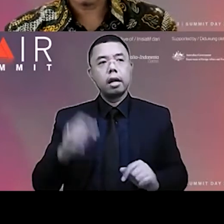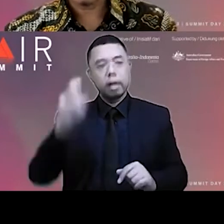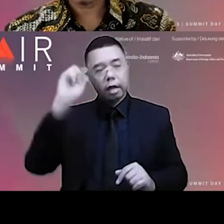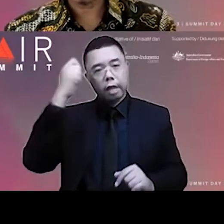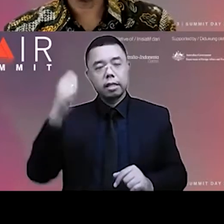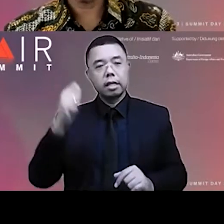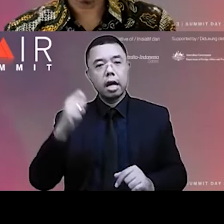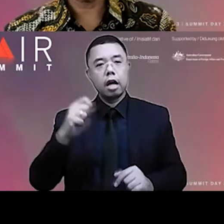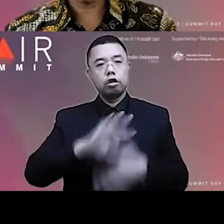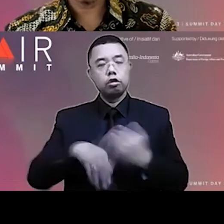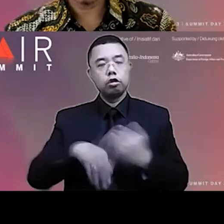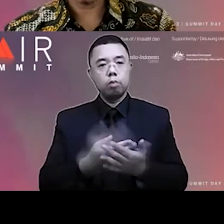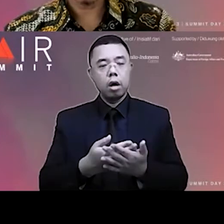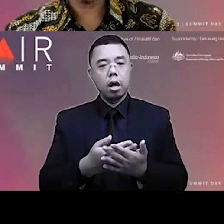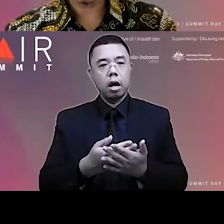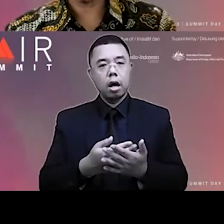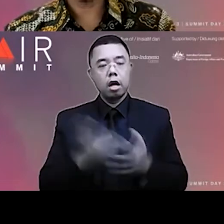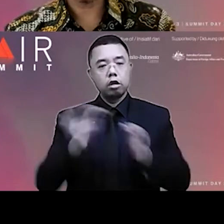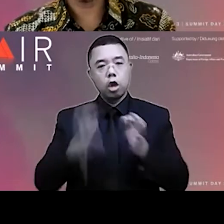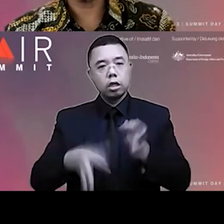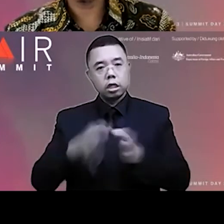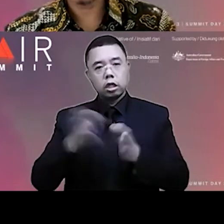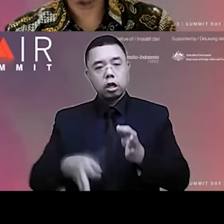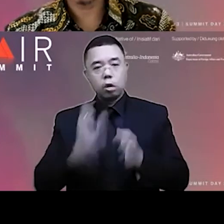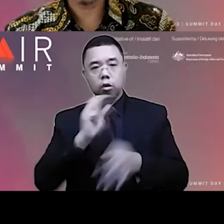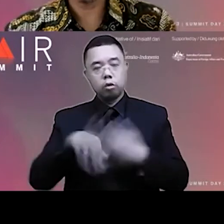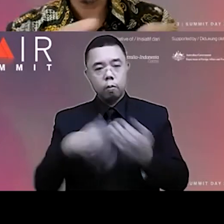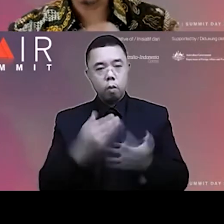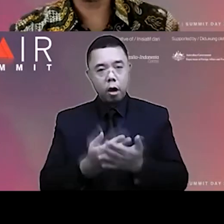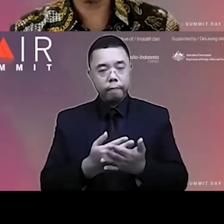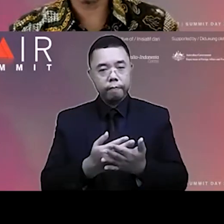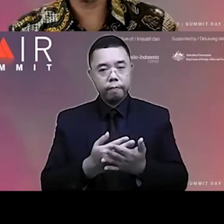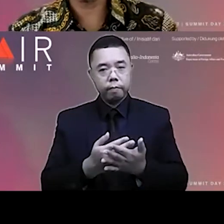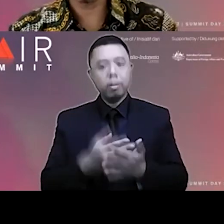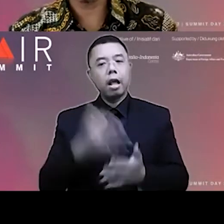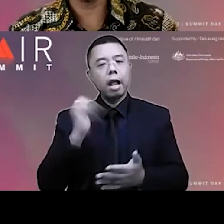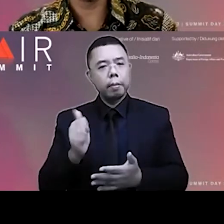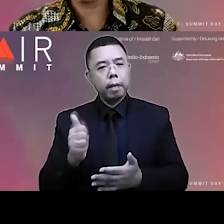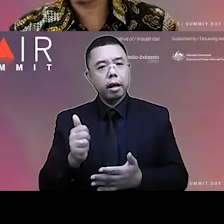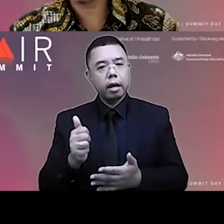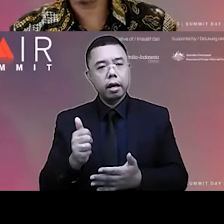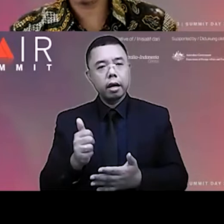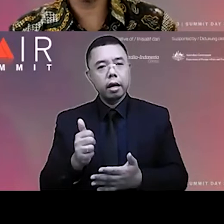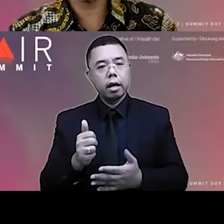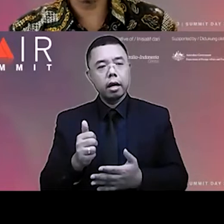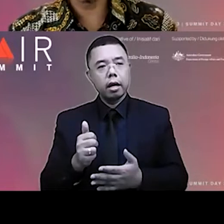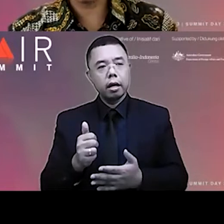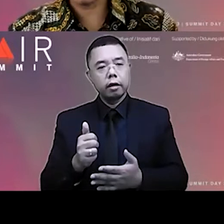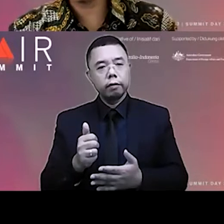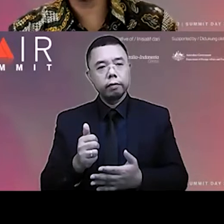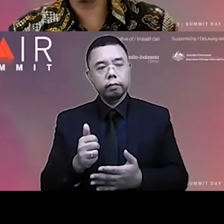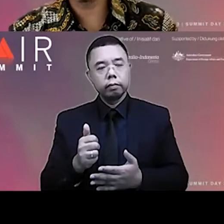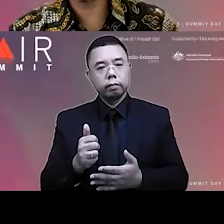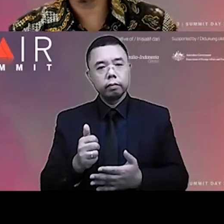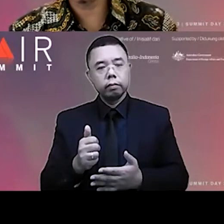would be better if we looking at very specifically at each province, what they need and what